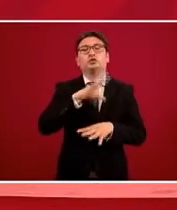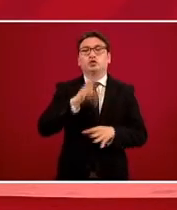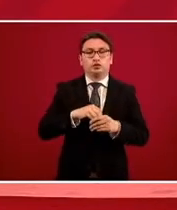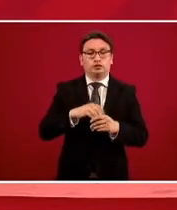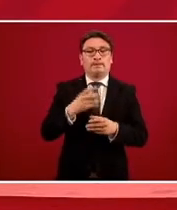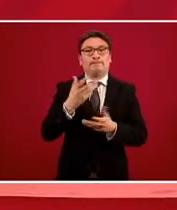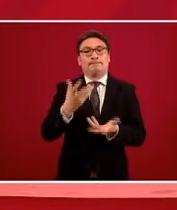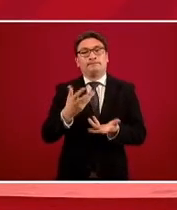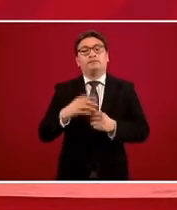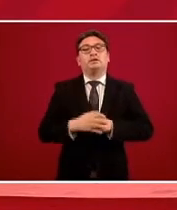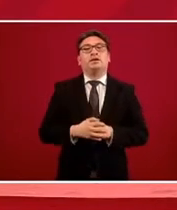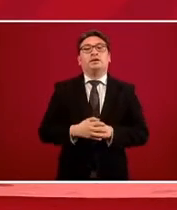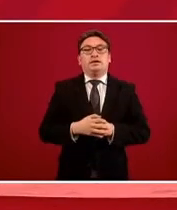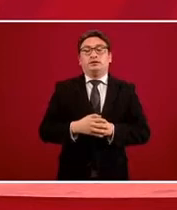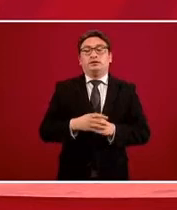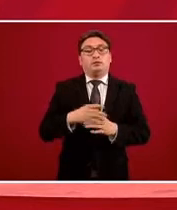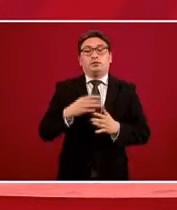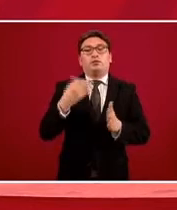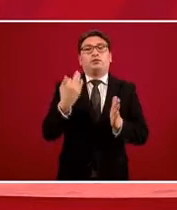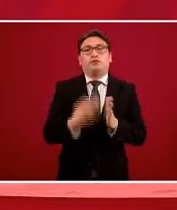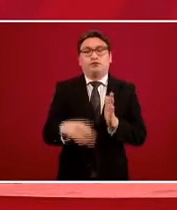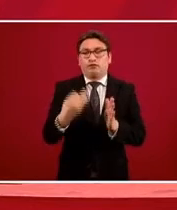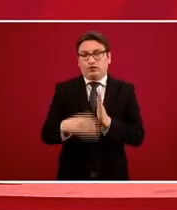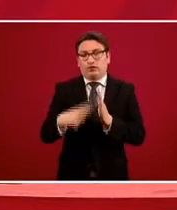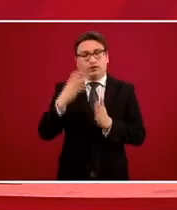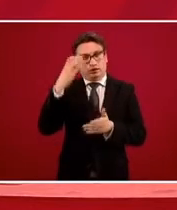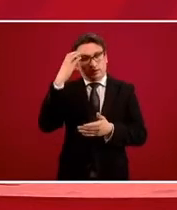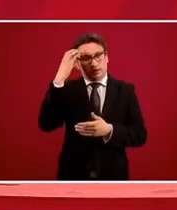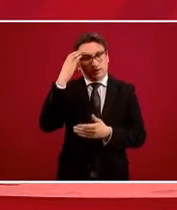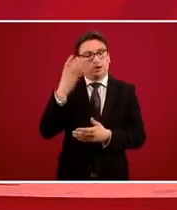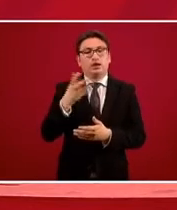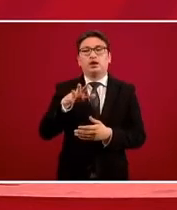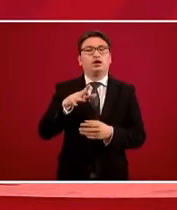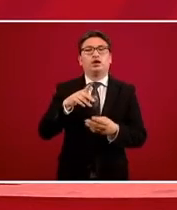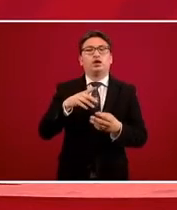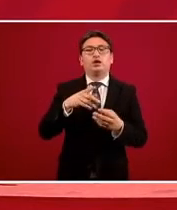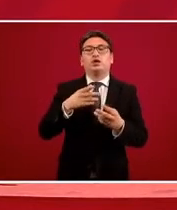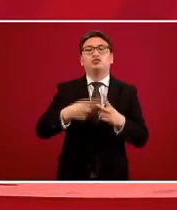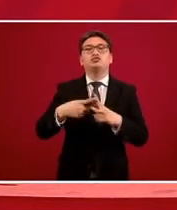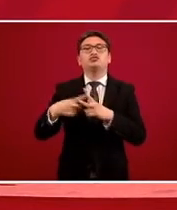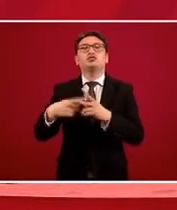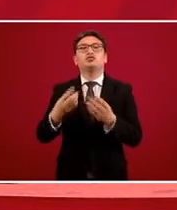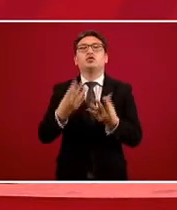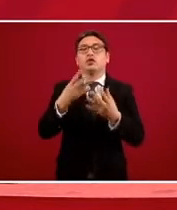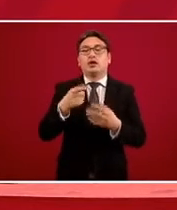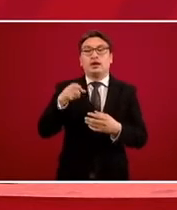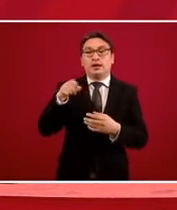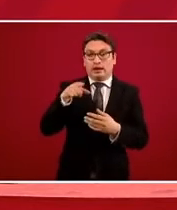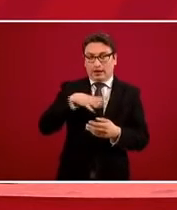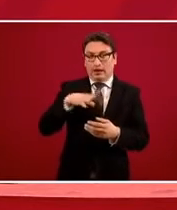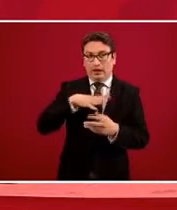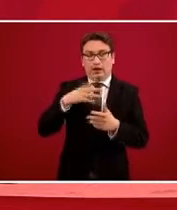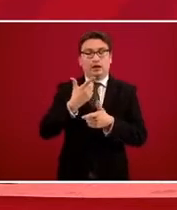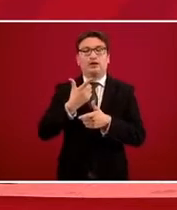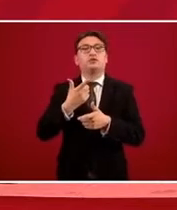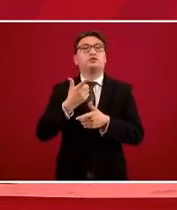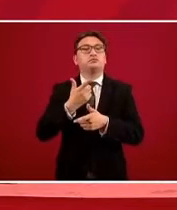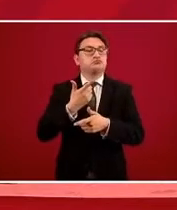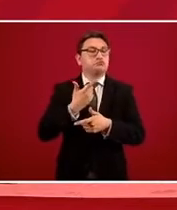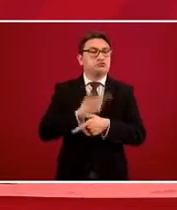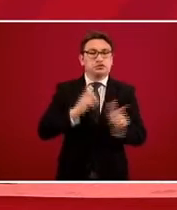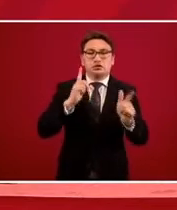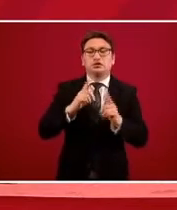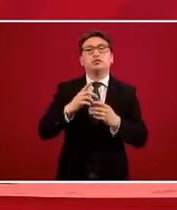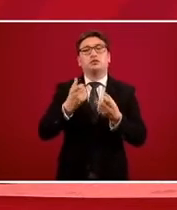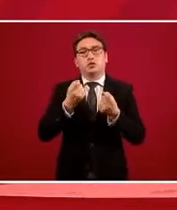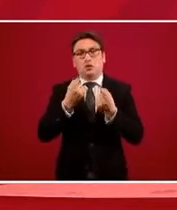total reconversion. And this is not taking into account the beds that are available and